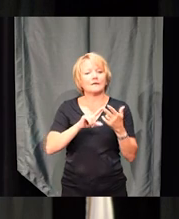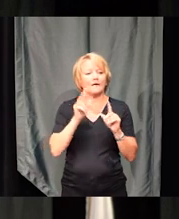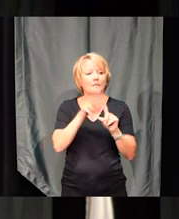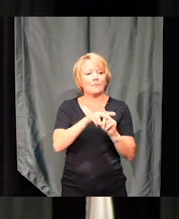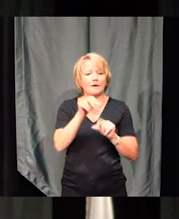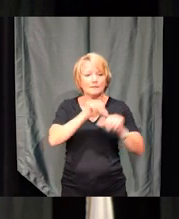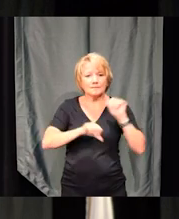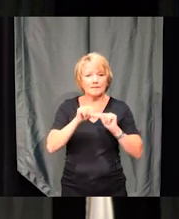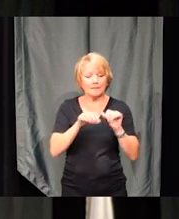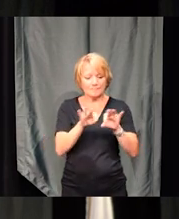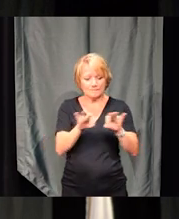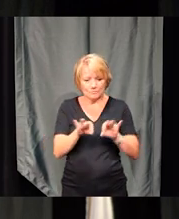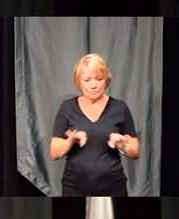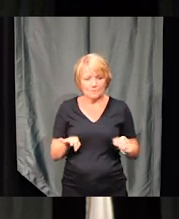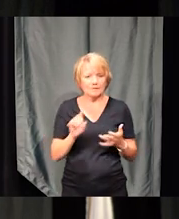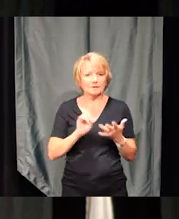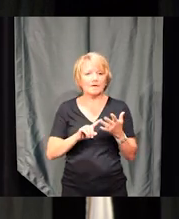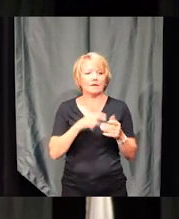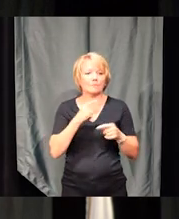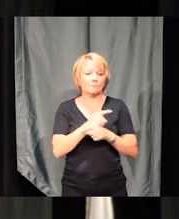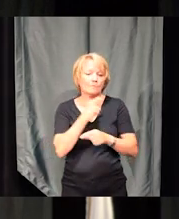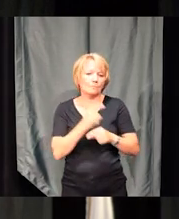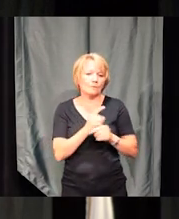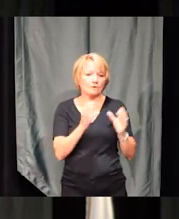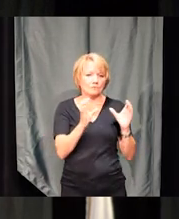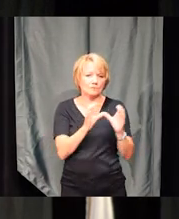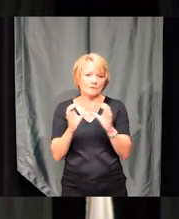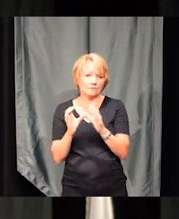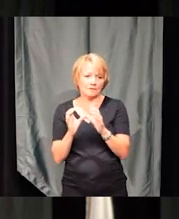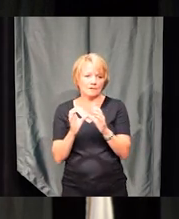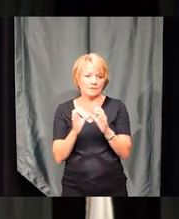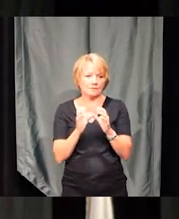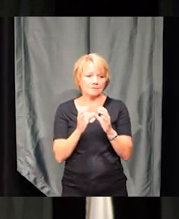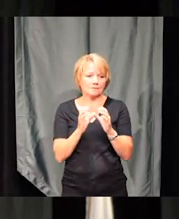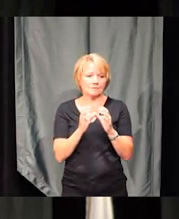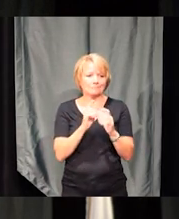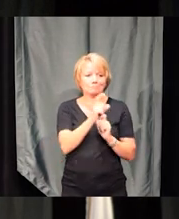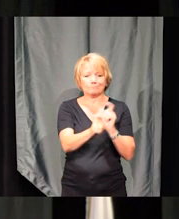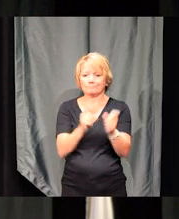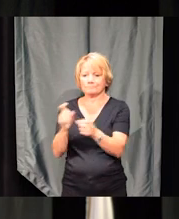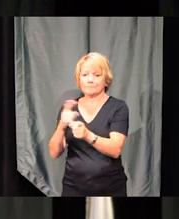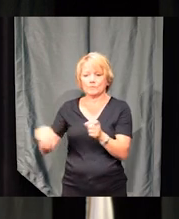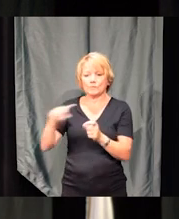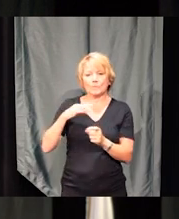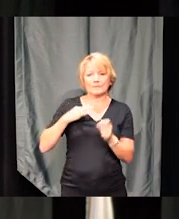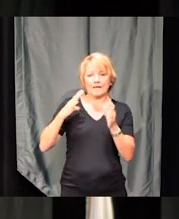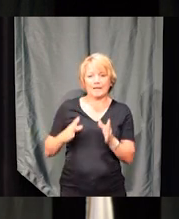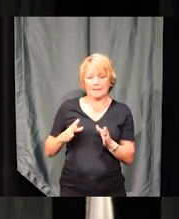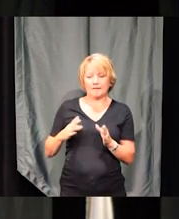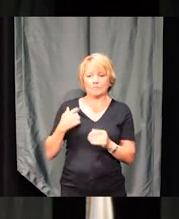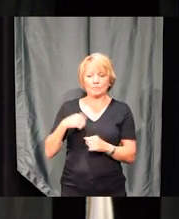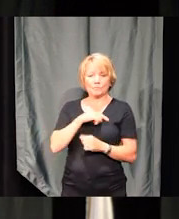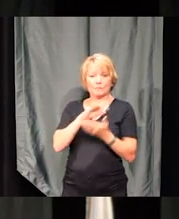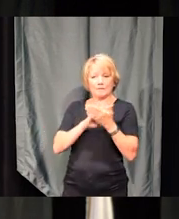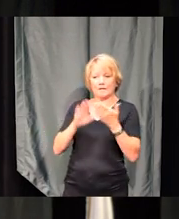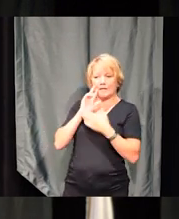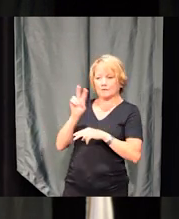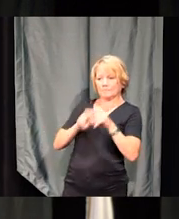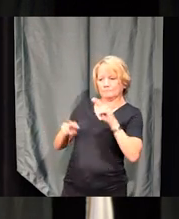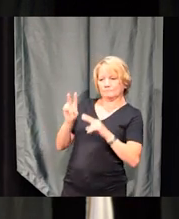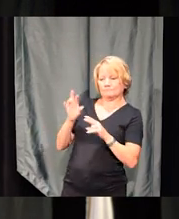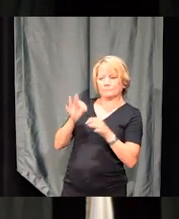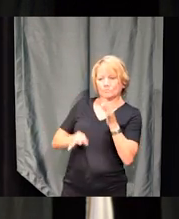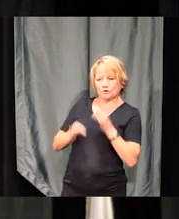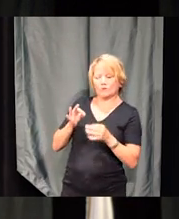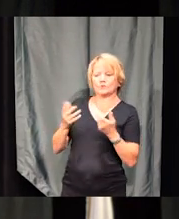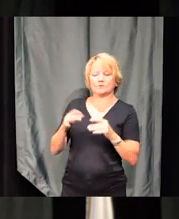Science degrees, and appropriate certificates to those candidates who, in the judgment of the college, have successfully met